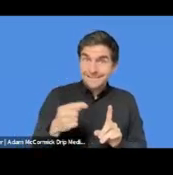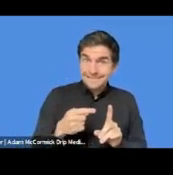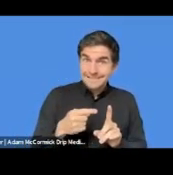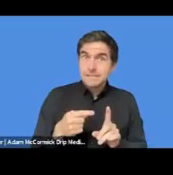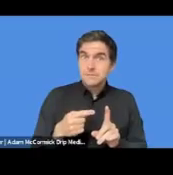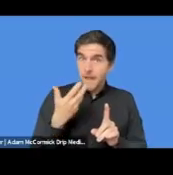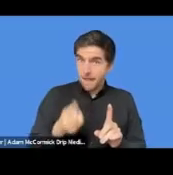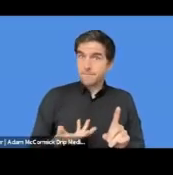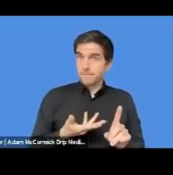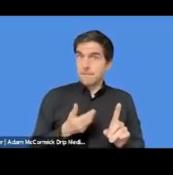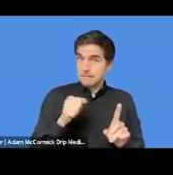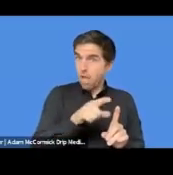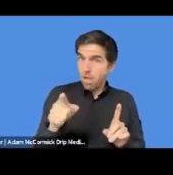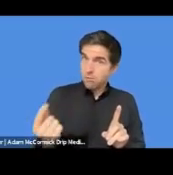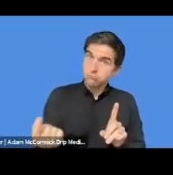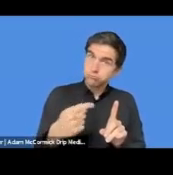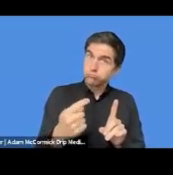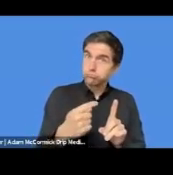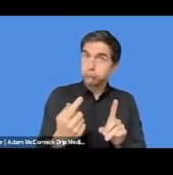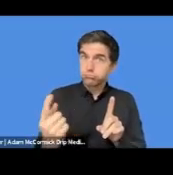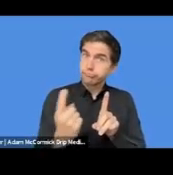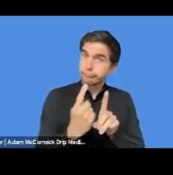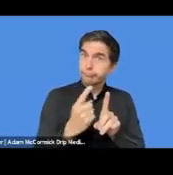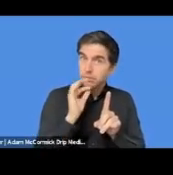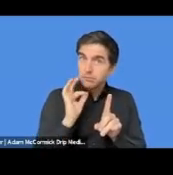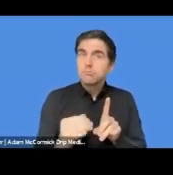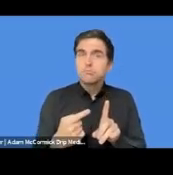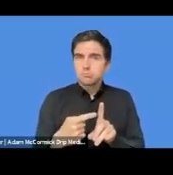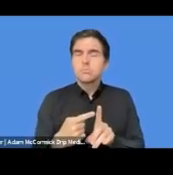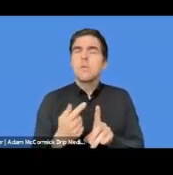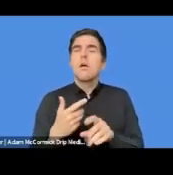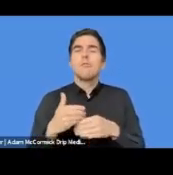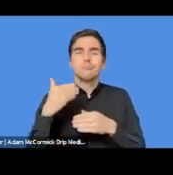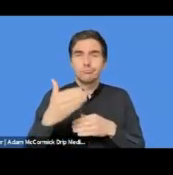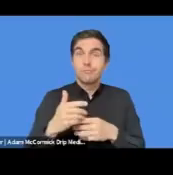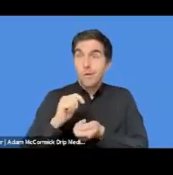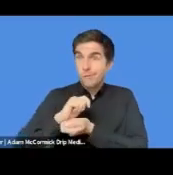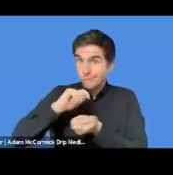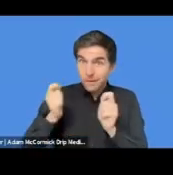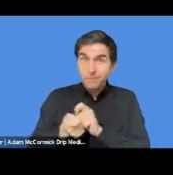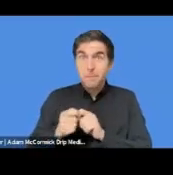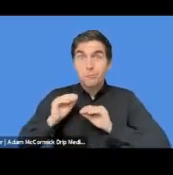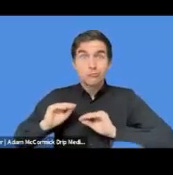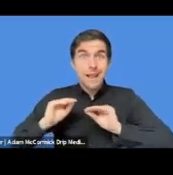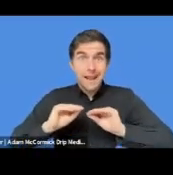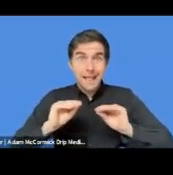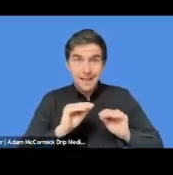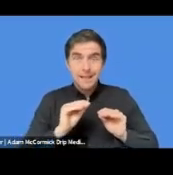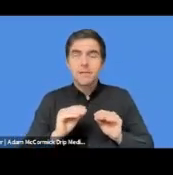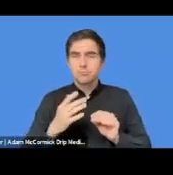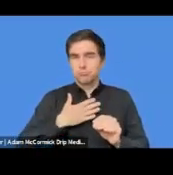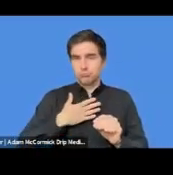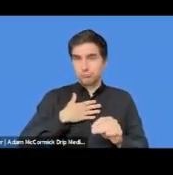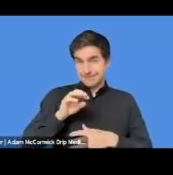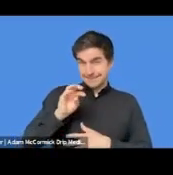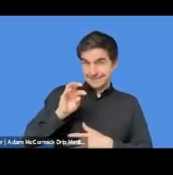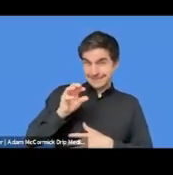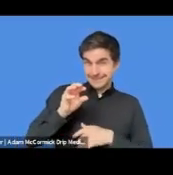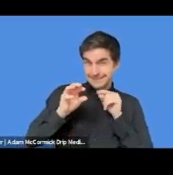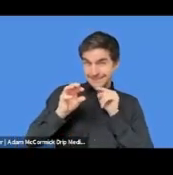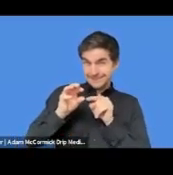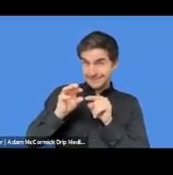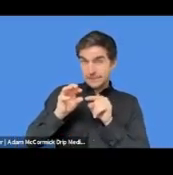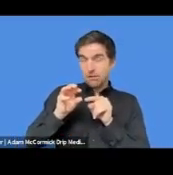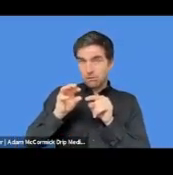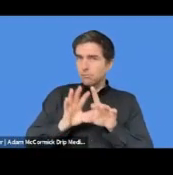sure that everyone in the community is aware of the social protection services that are being offered. So following